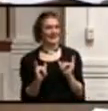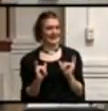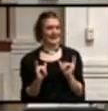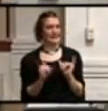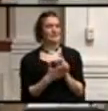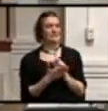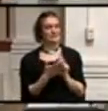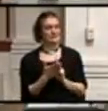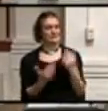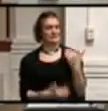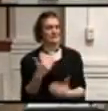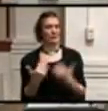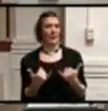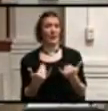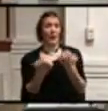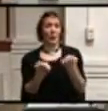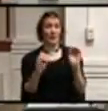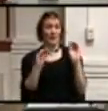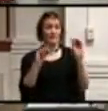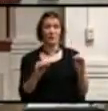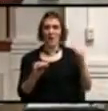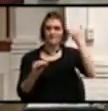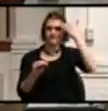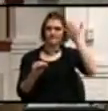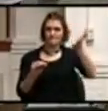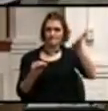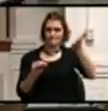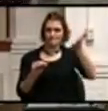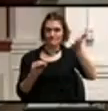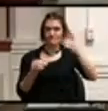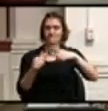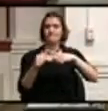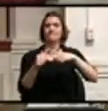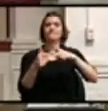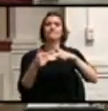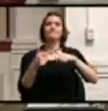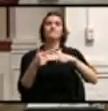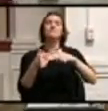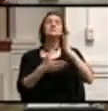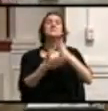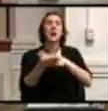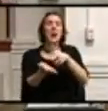detailed yet as far as the equipment that is going to go in there. We do